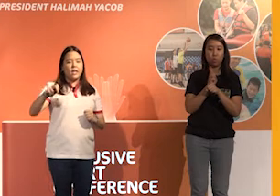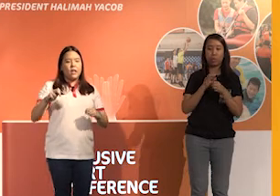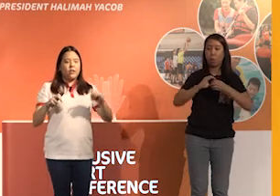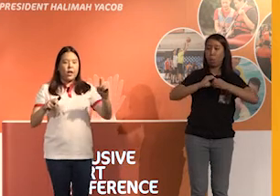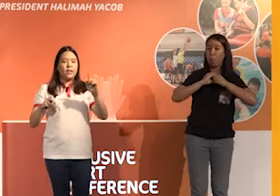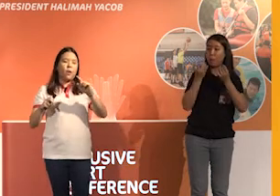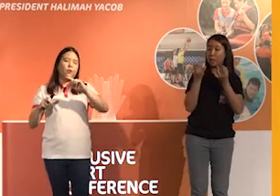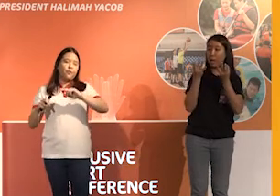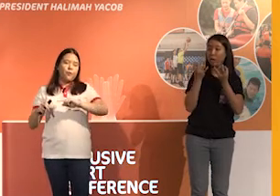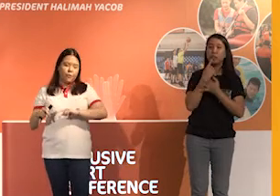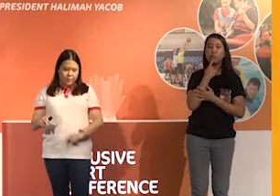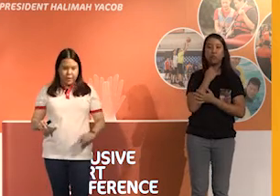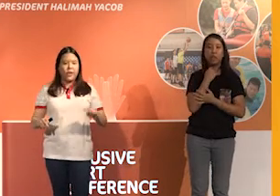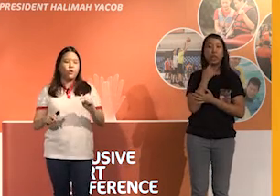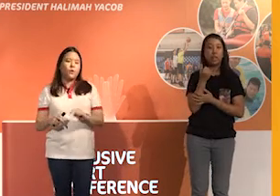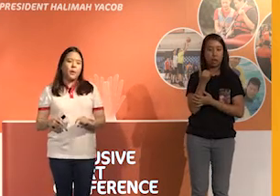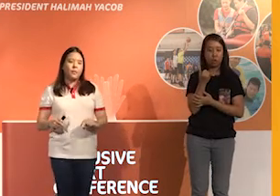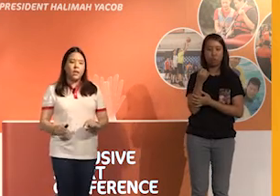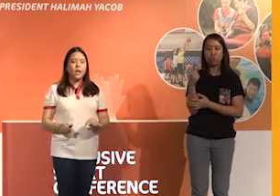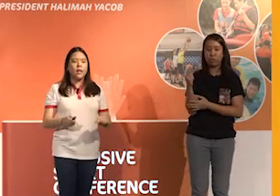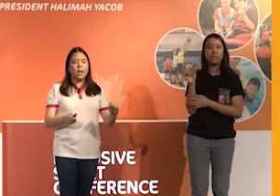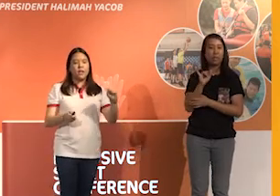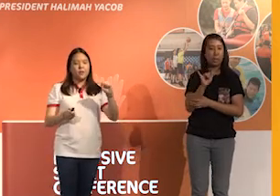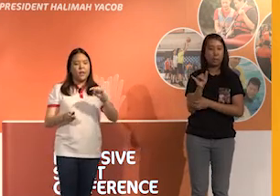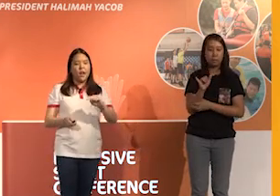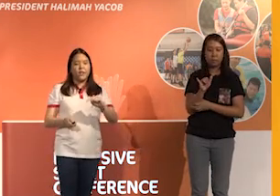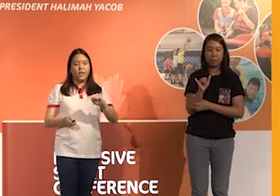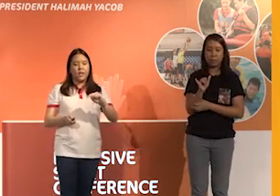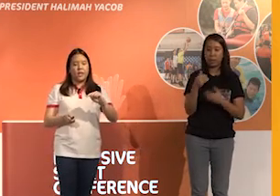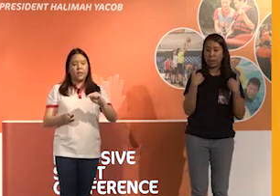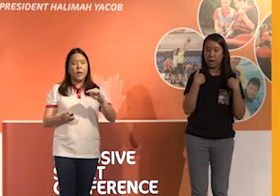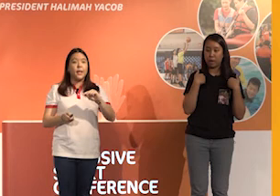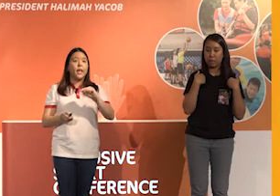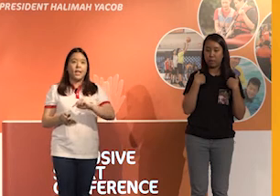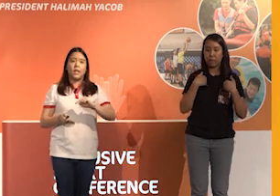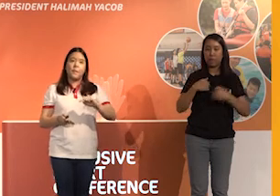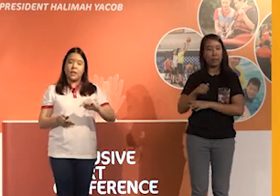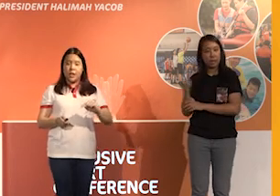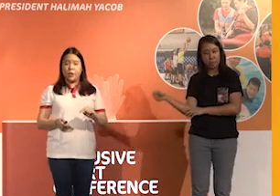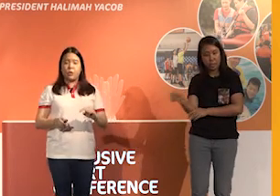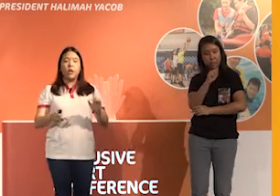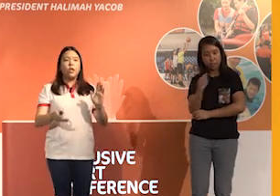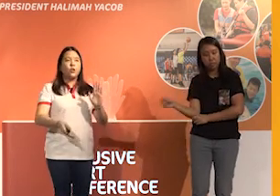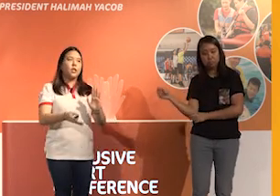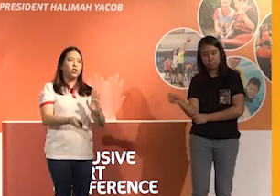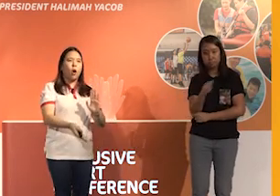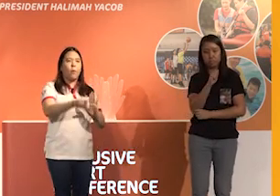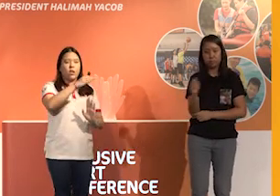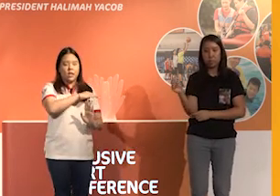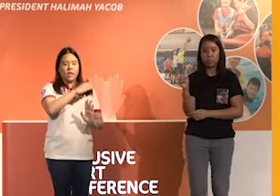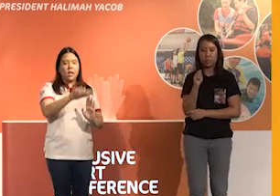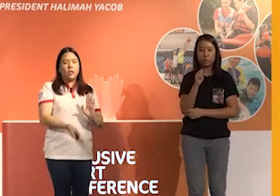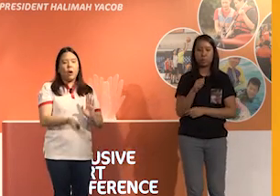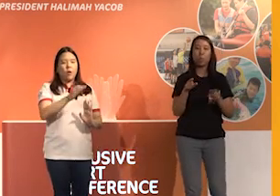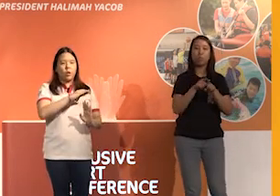light, red, yellow, green also same thing. And then we have a table tennis. Table tennis also use the door